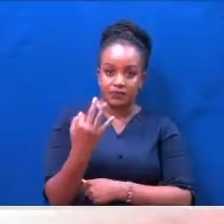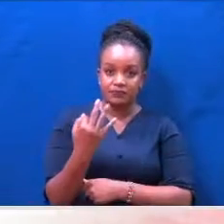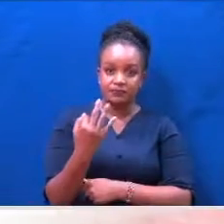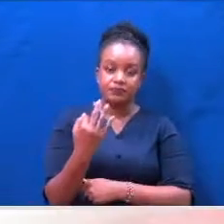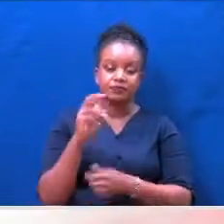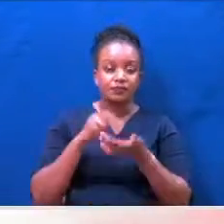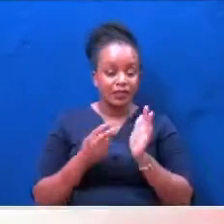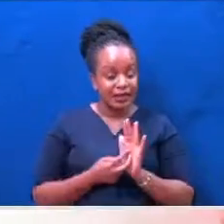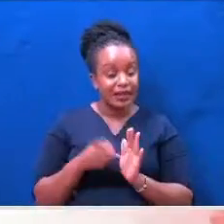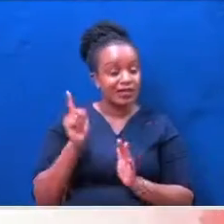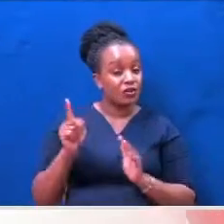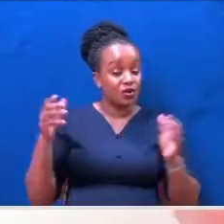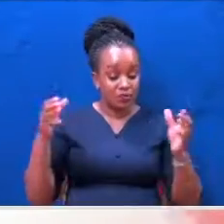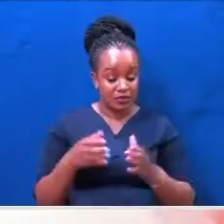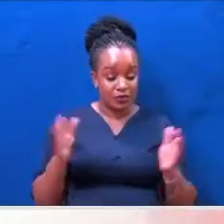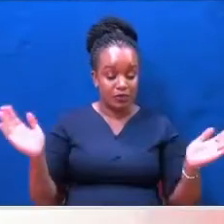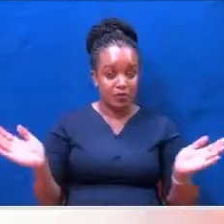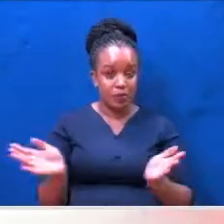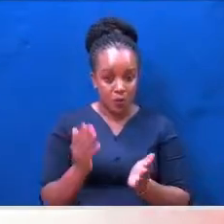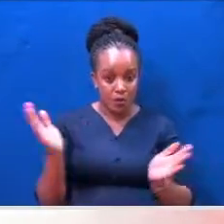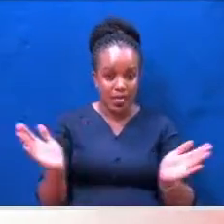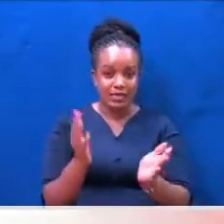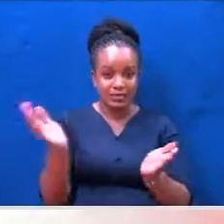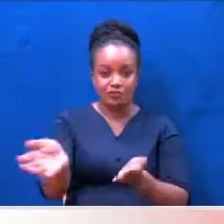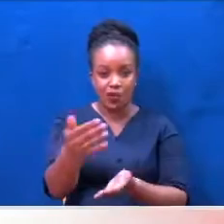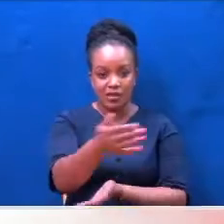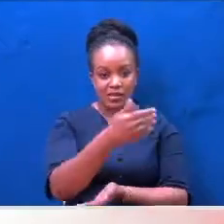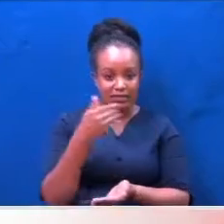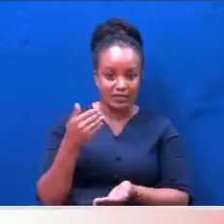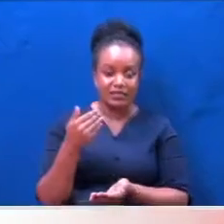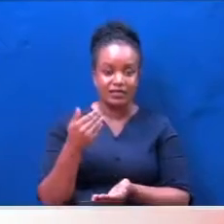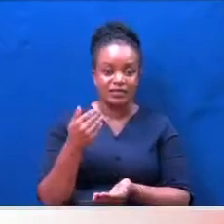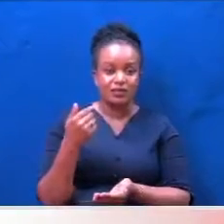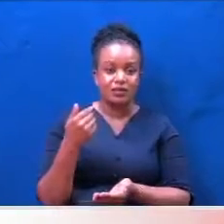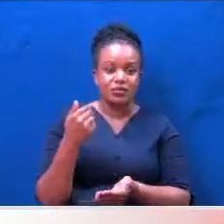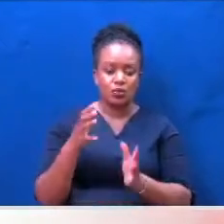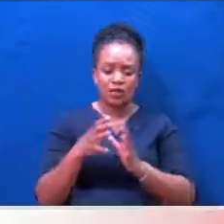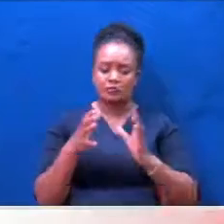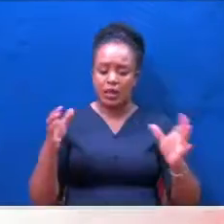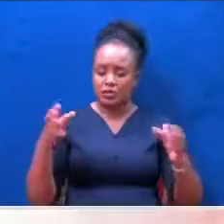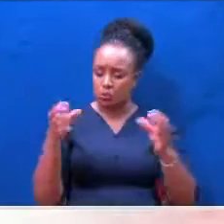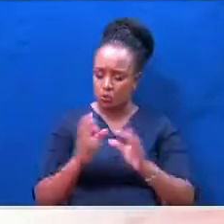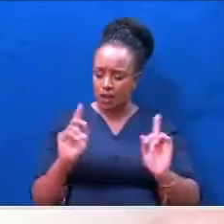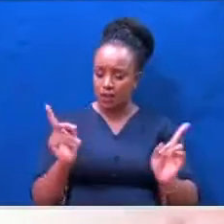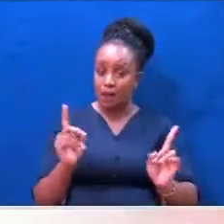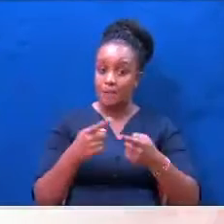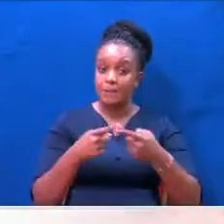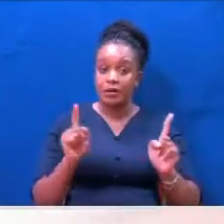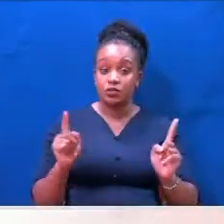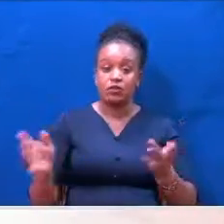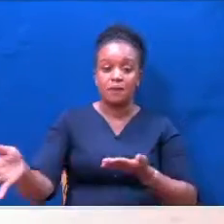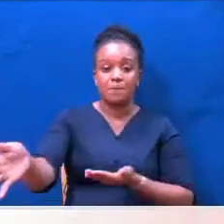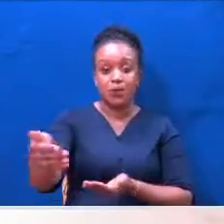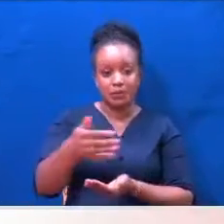will be a committee mobilizing, not only to expand the group, but